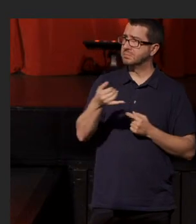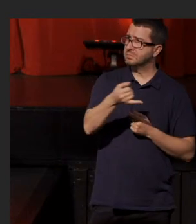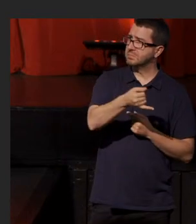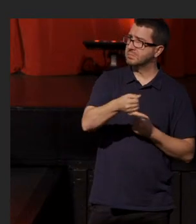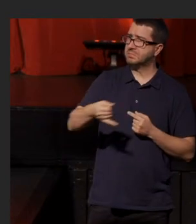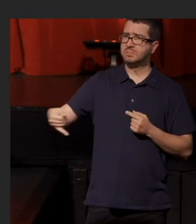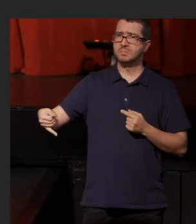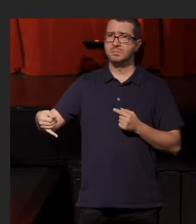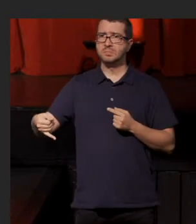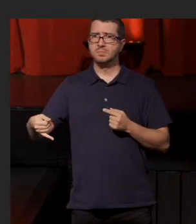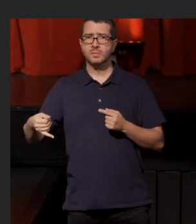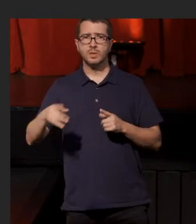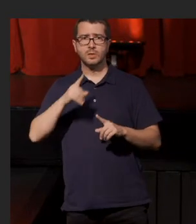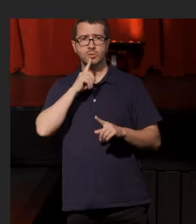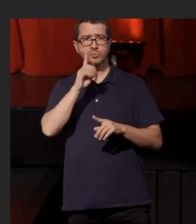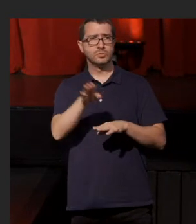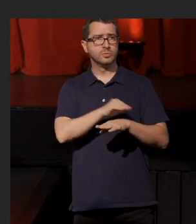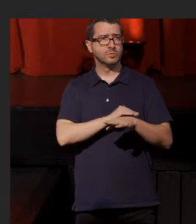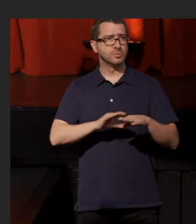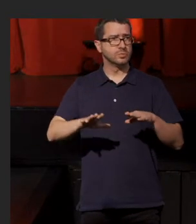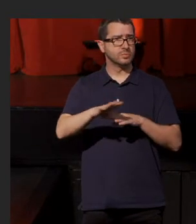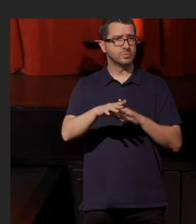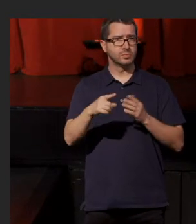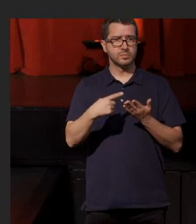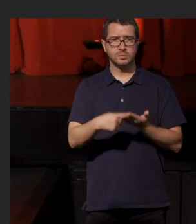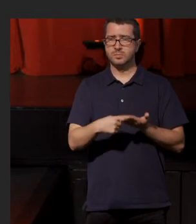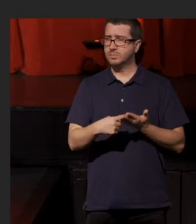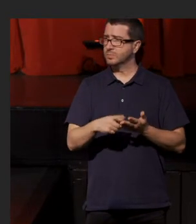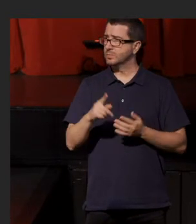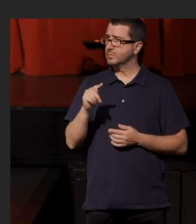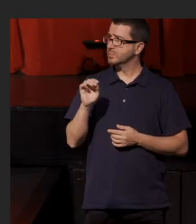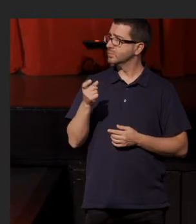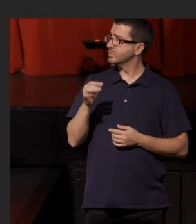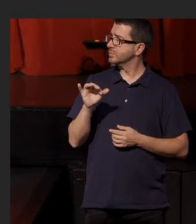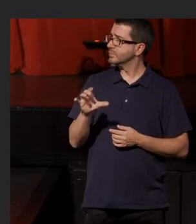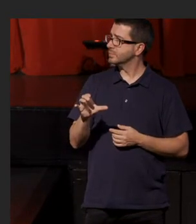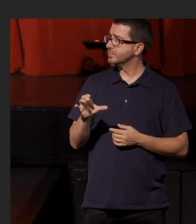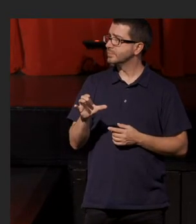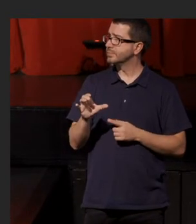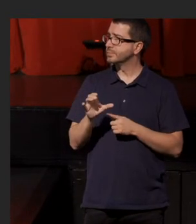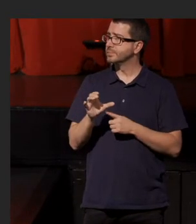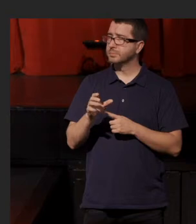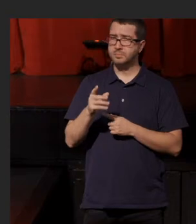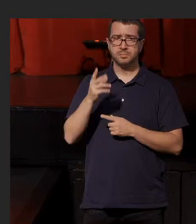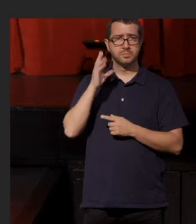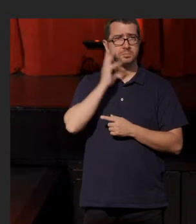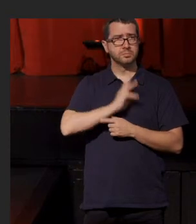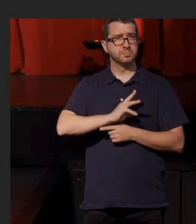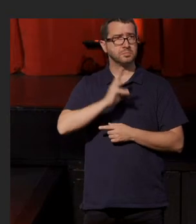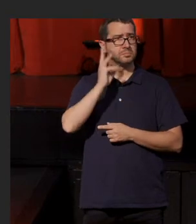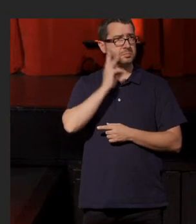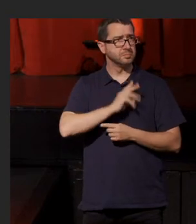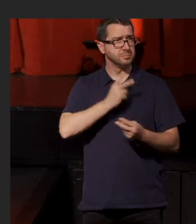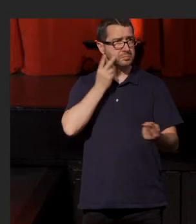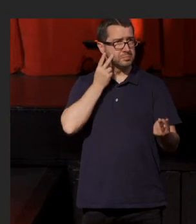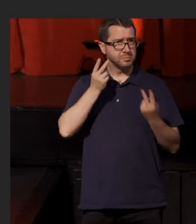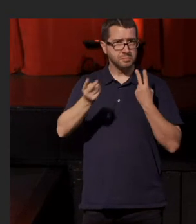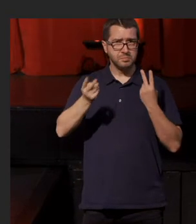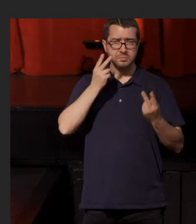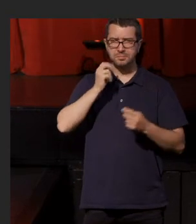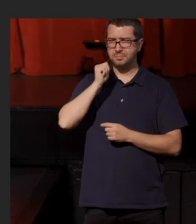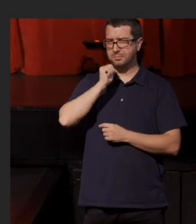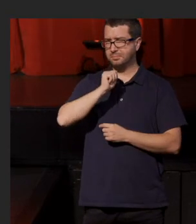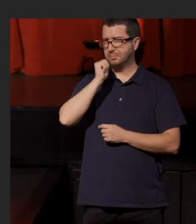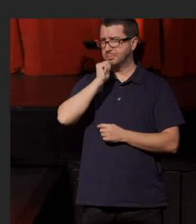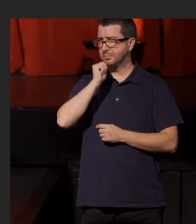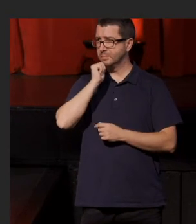of toxic discourse that we see and experience on a daily basis. There is no doubt about it. The companies